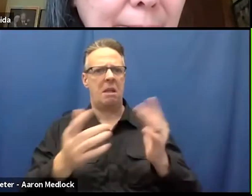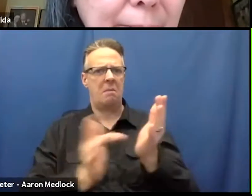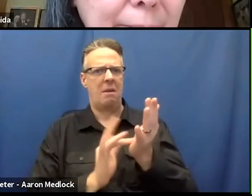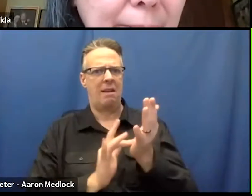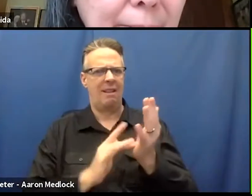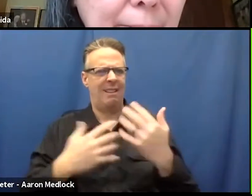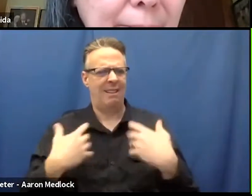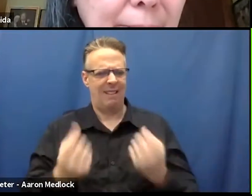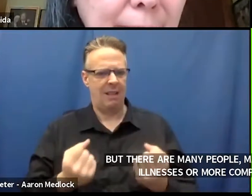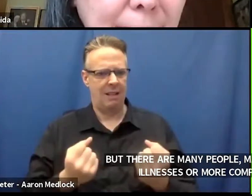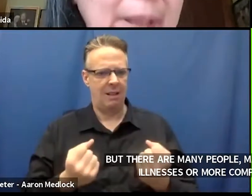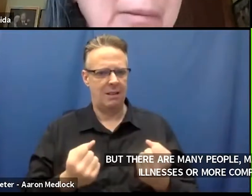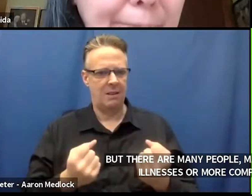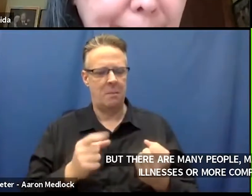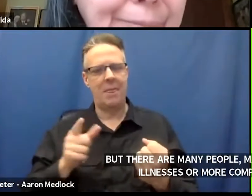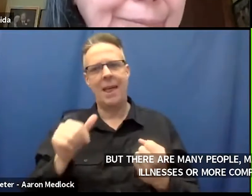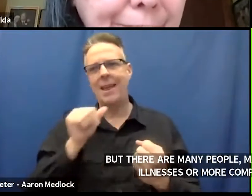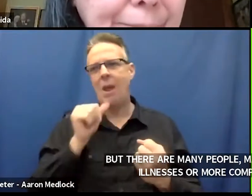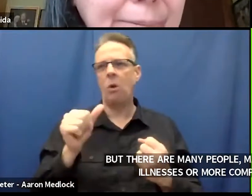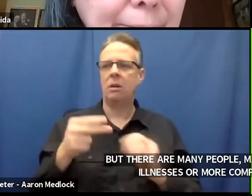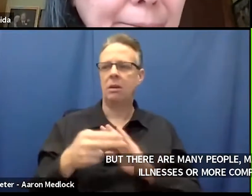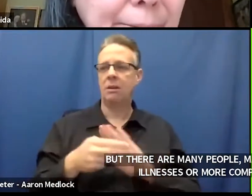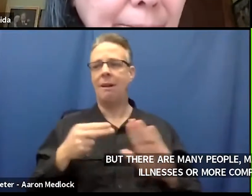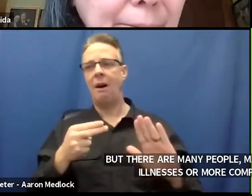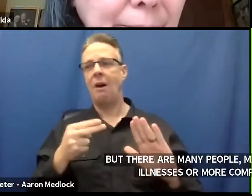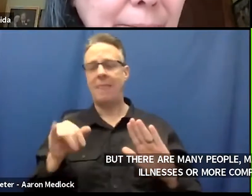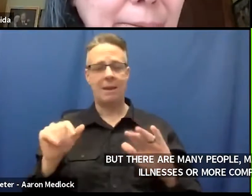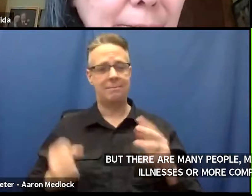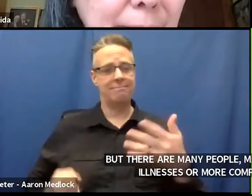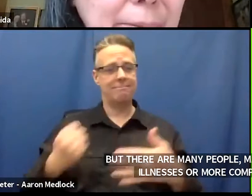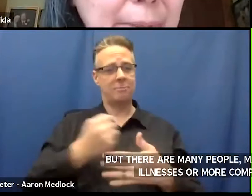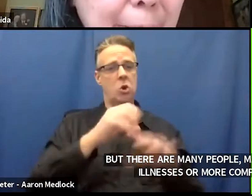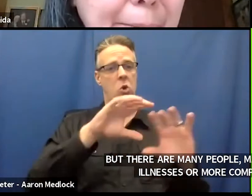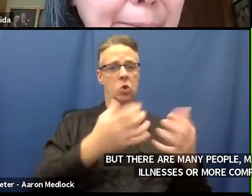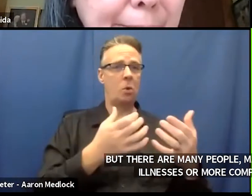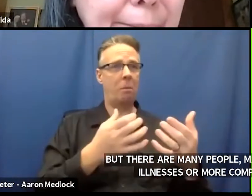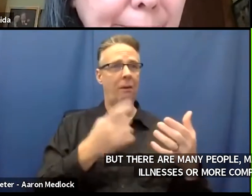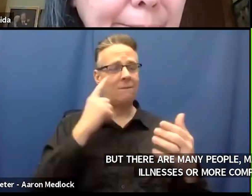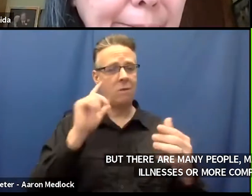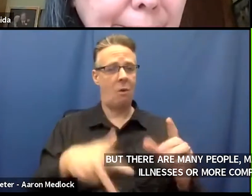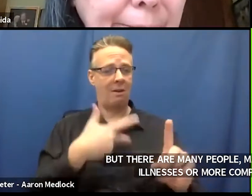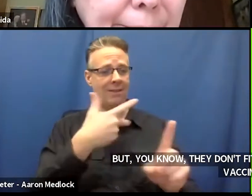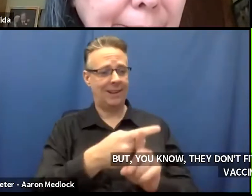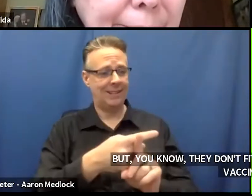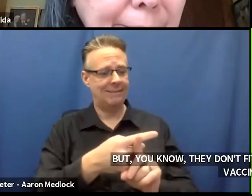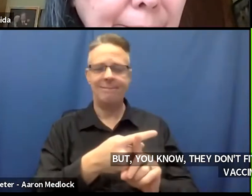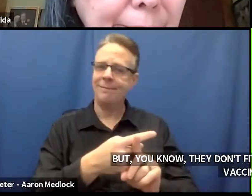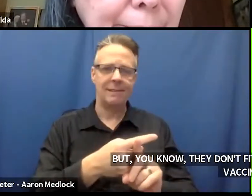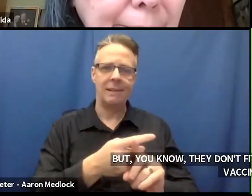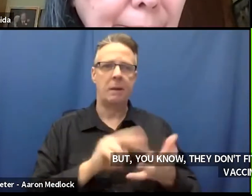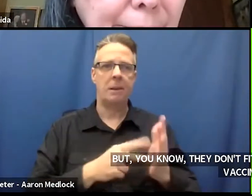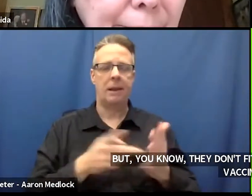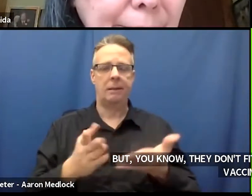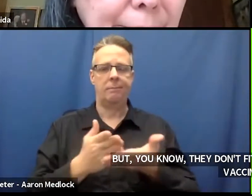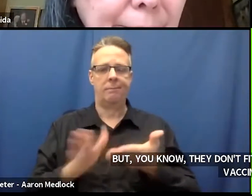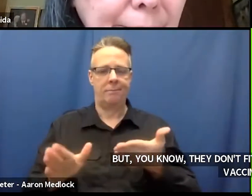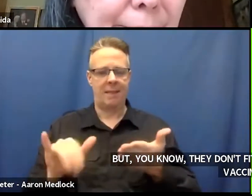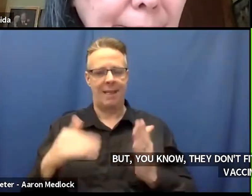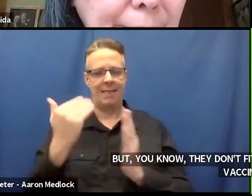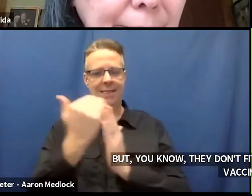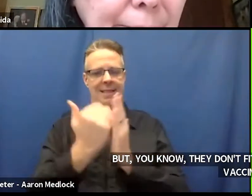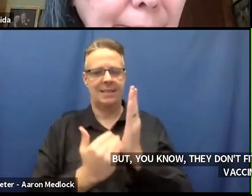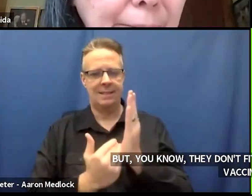fit into that nice, neat, give me a vaccine box. And therefore, they have been left off this